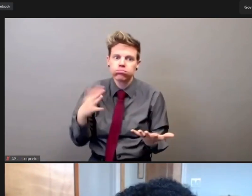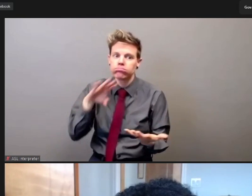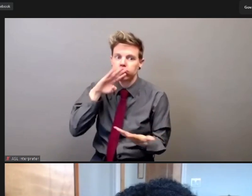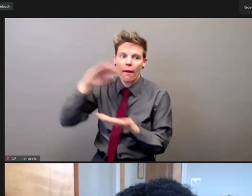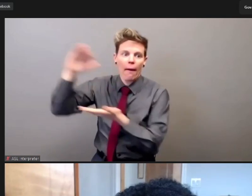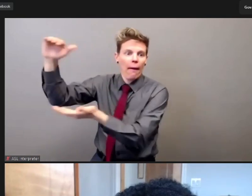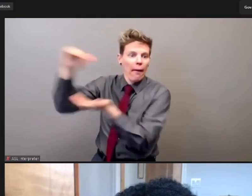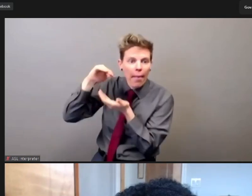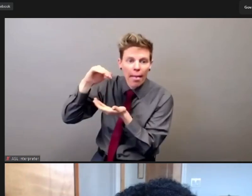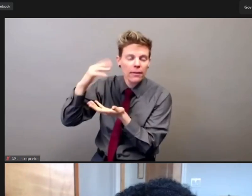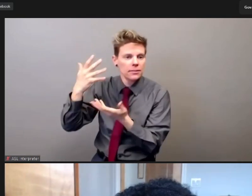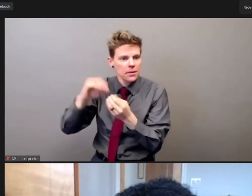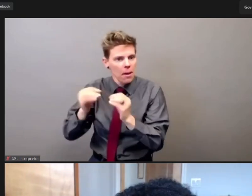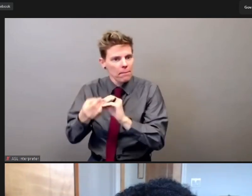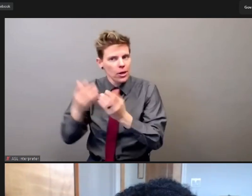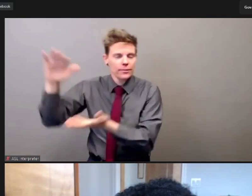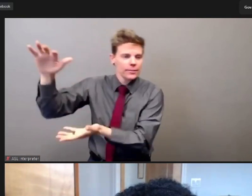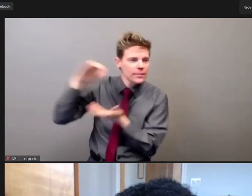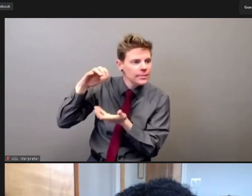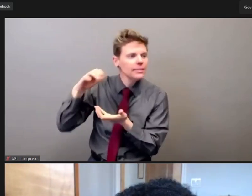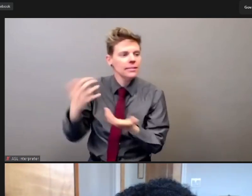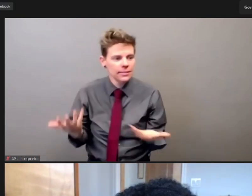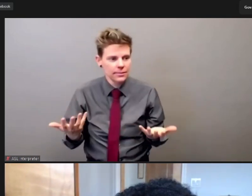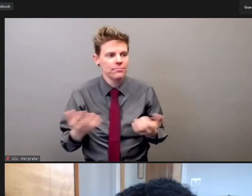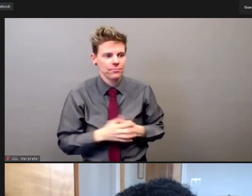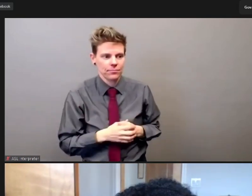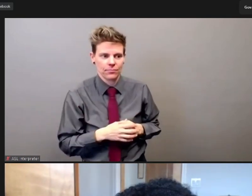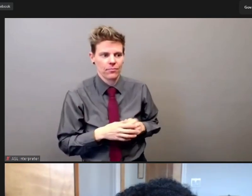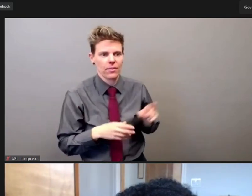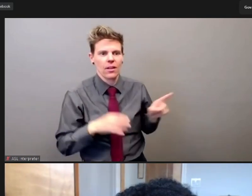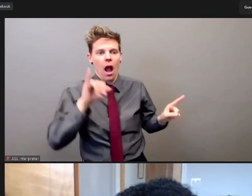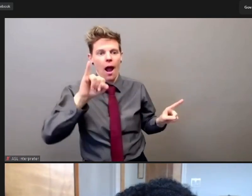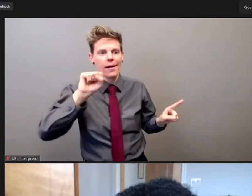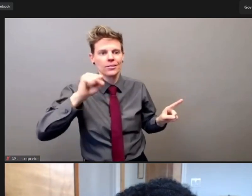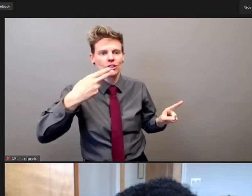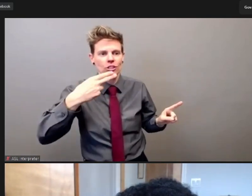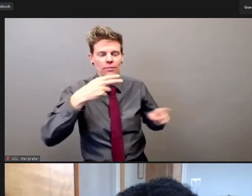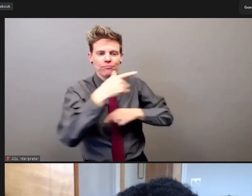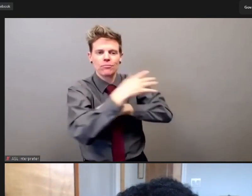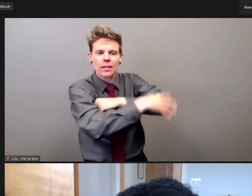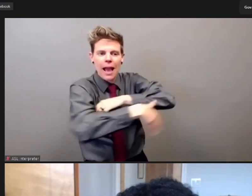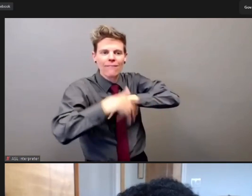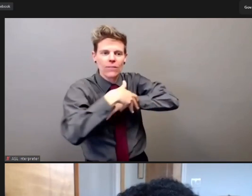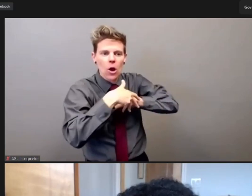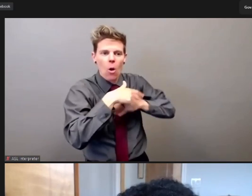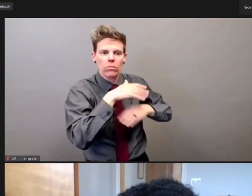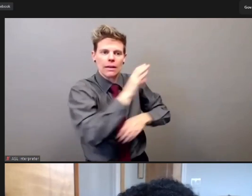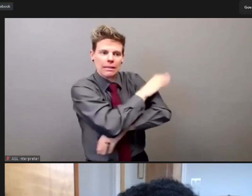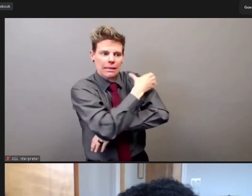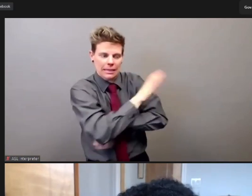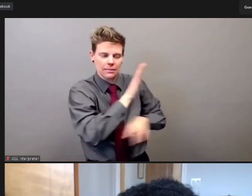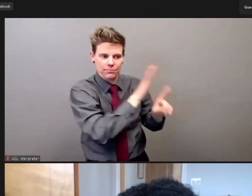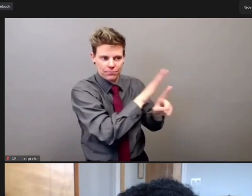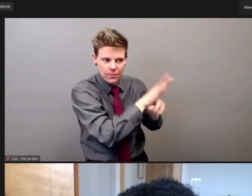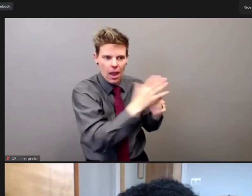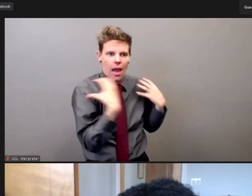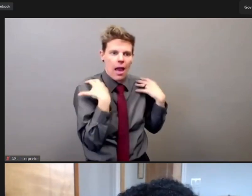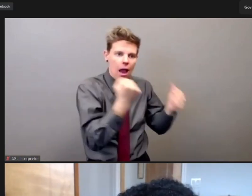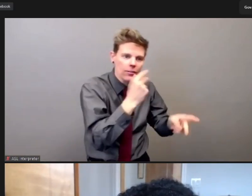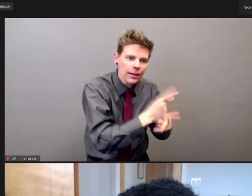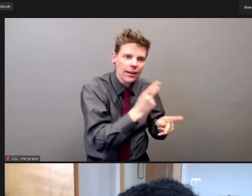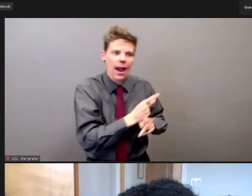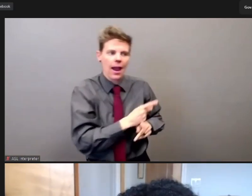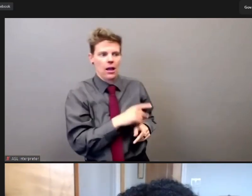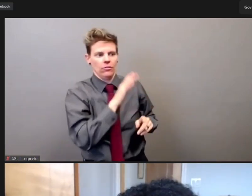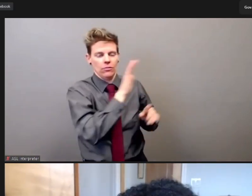a ding on IHS providers, Indian healthcare providers, and their epidemiologists are doing incredible work in the